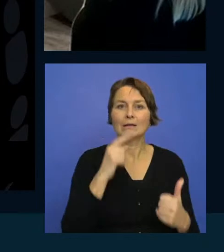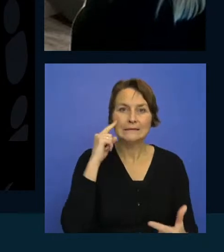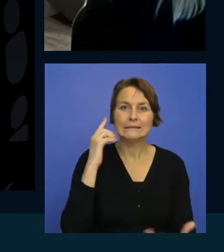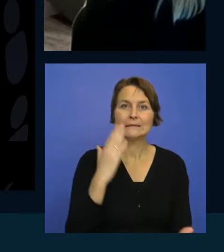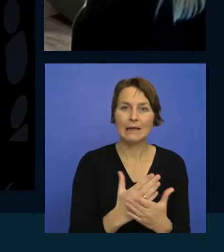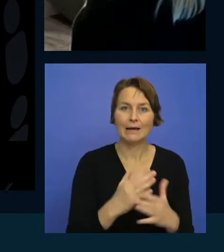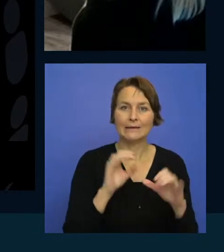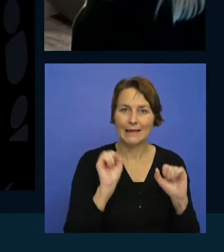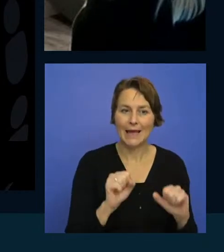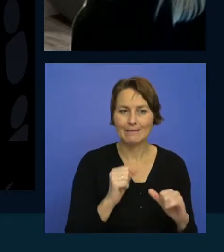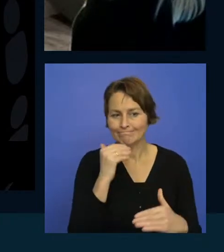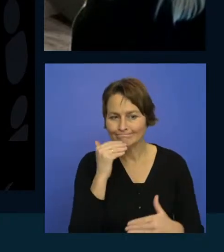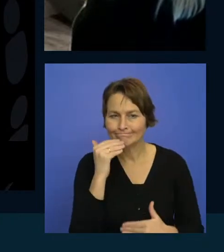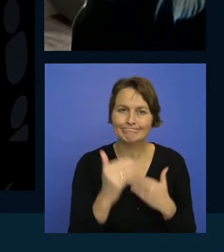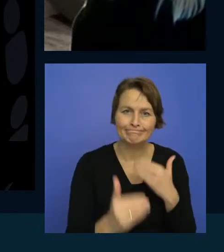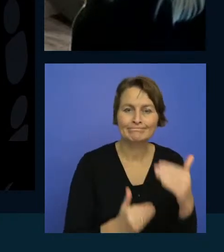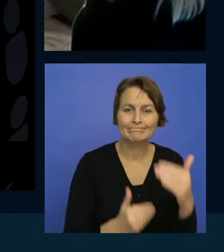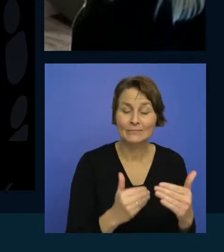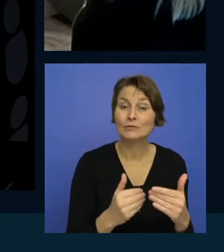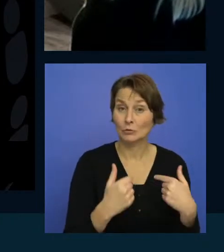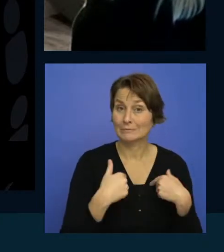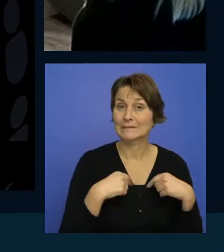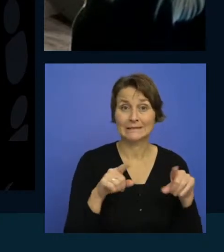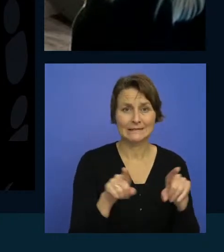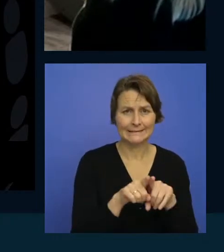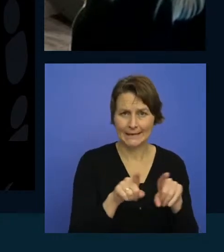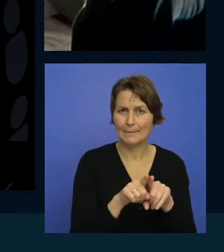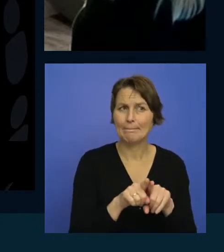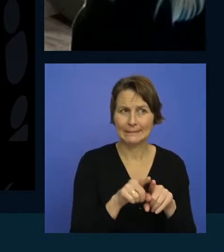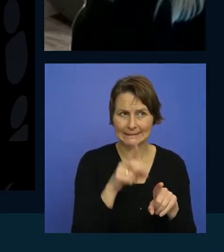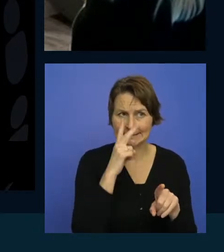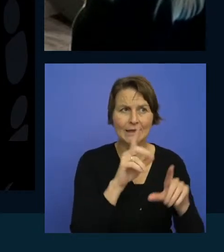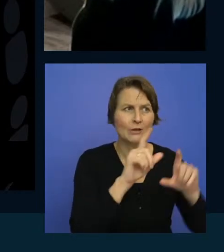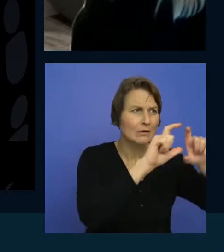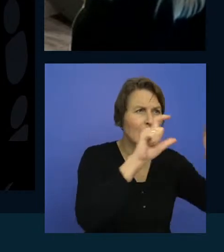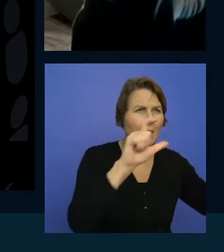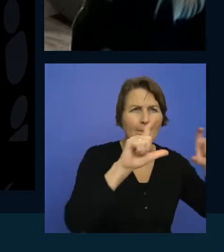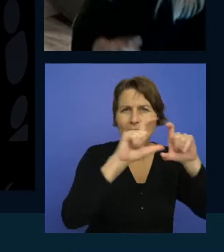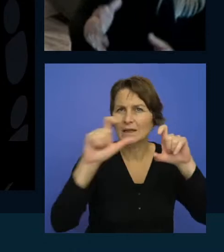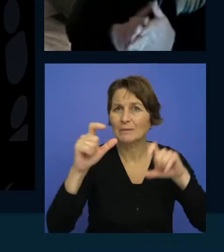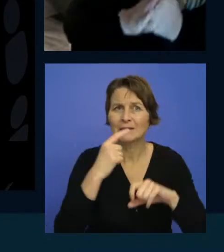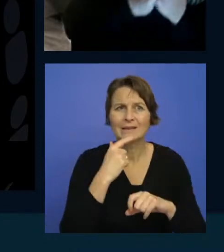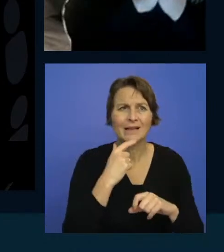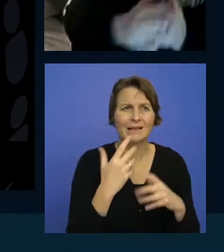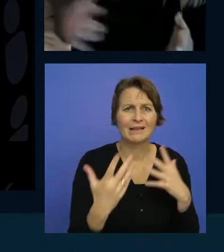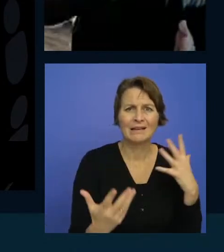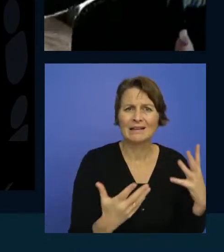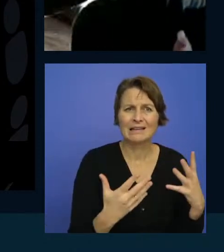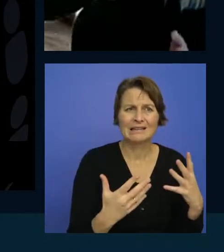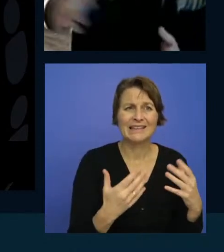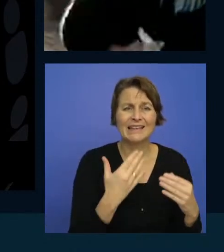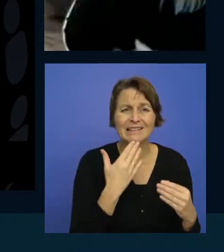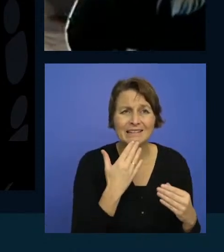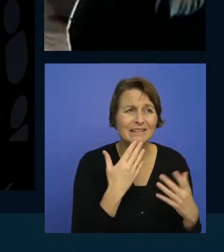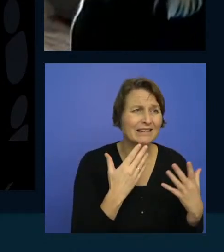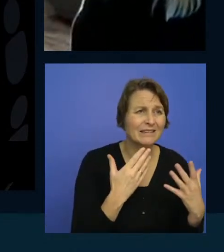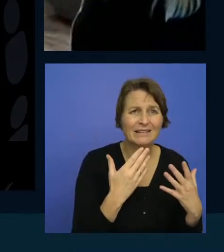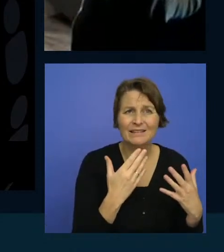I see on a daily basis, that companies are really struggling on getting kind of past